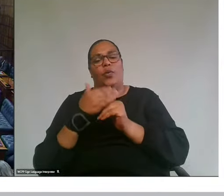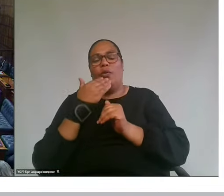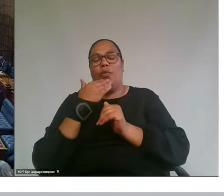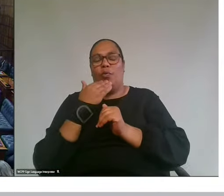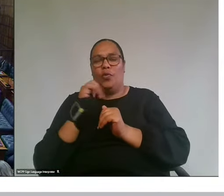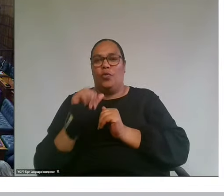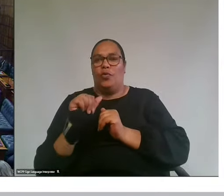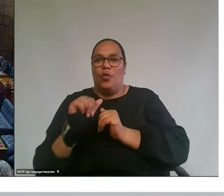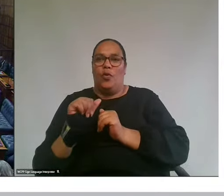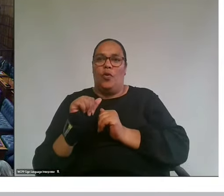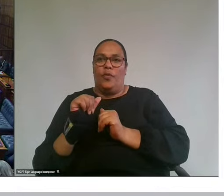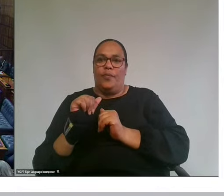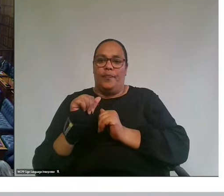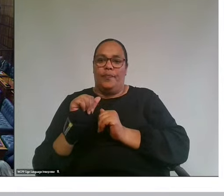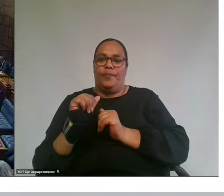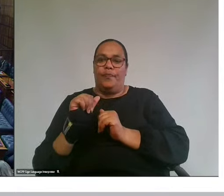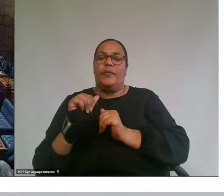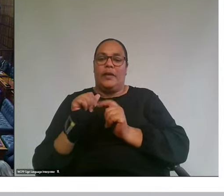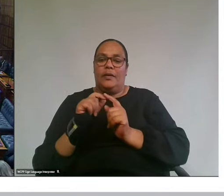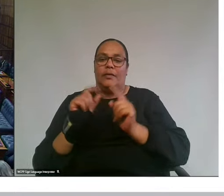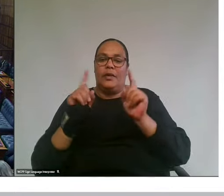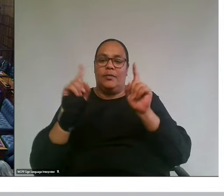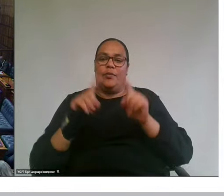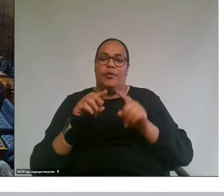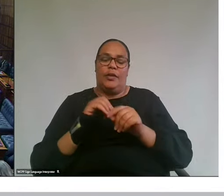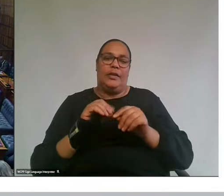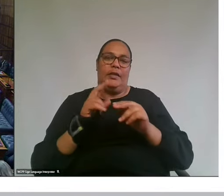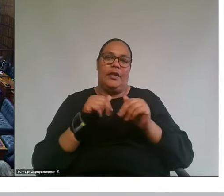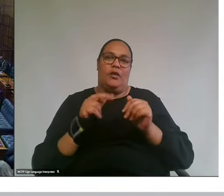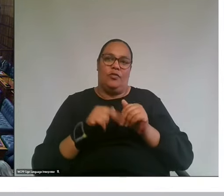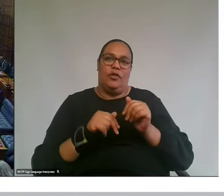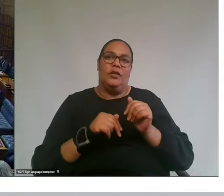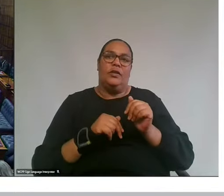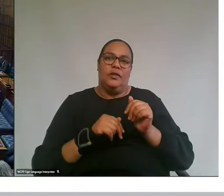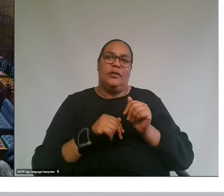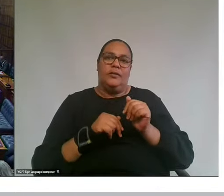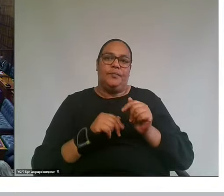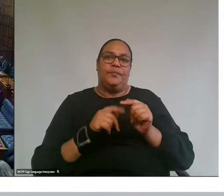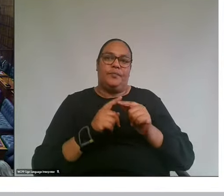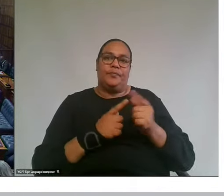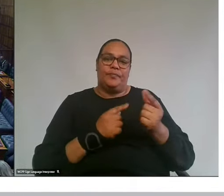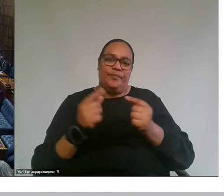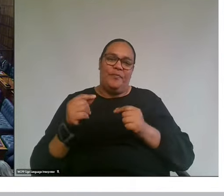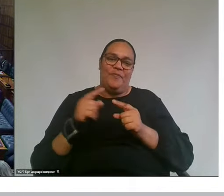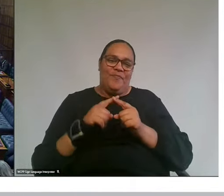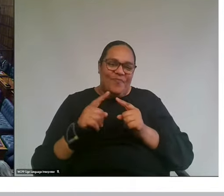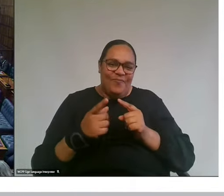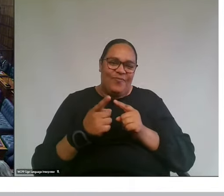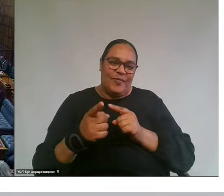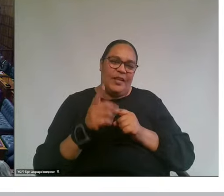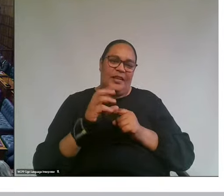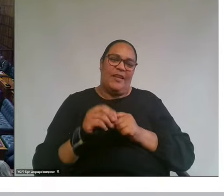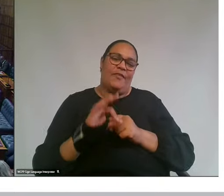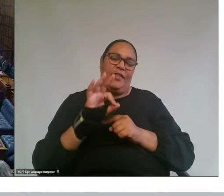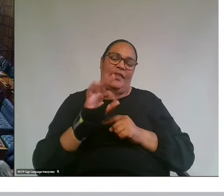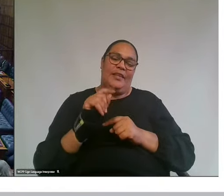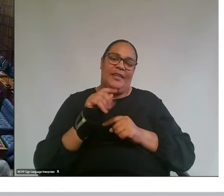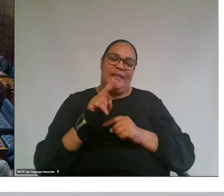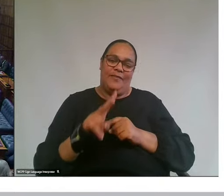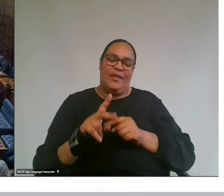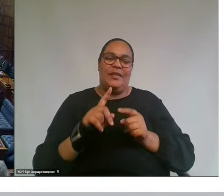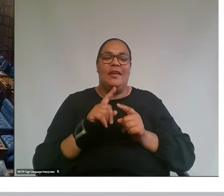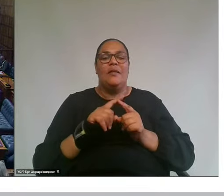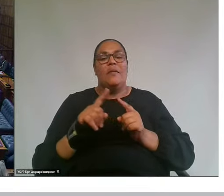with a with a tets especially in the township so for next year we ident we there's identification of three of three tets the one is going to